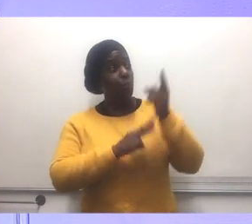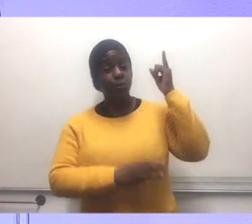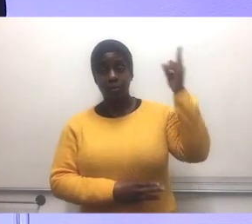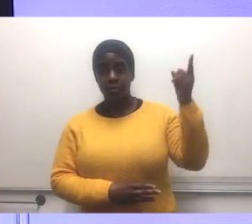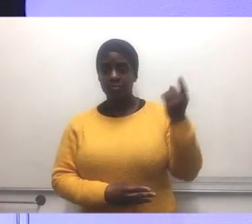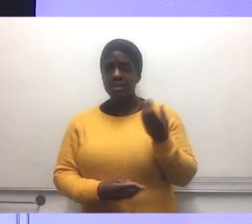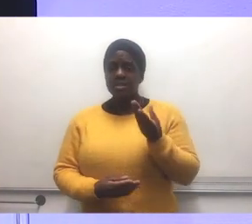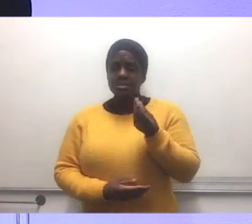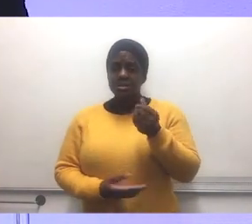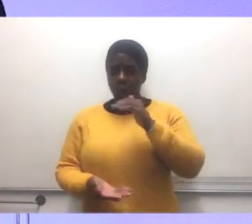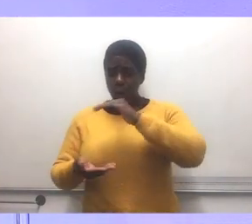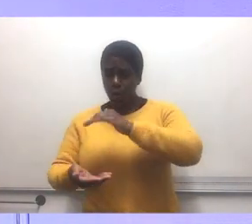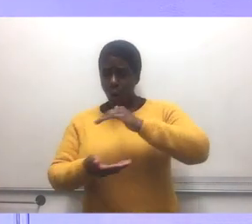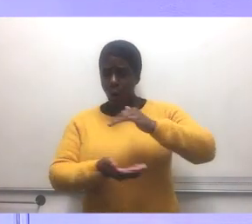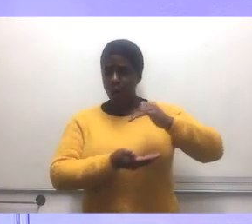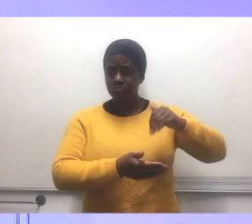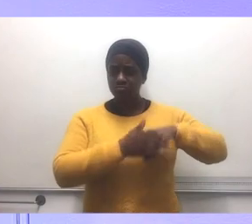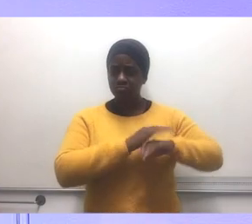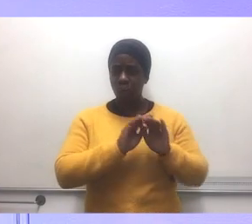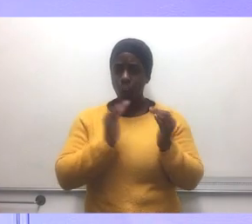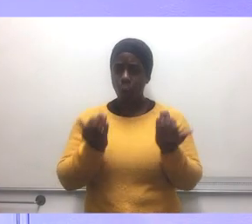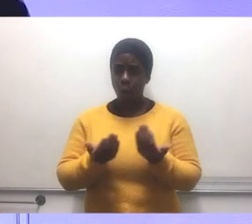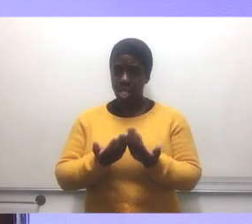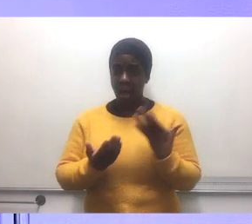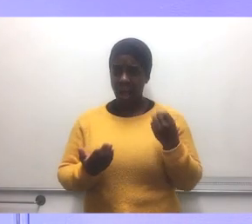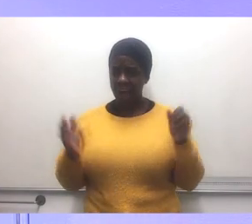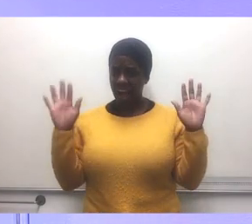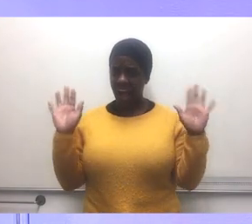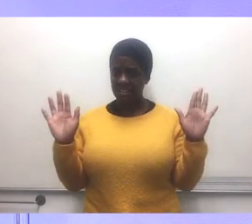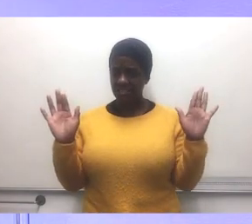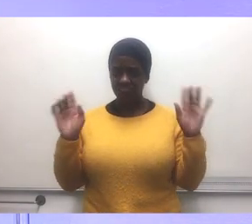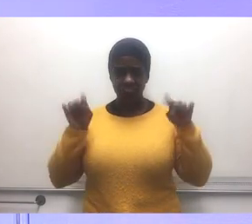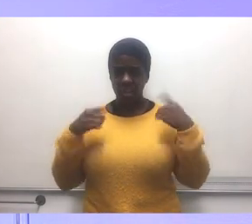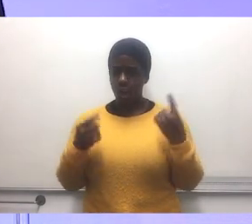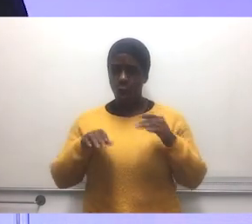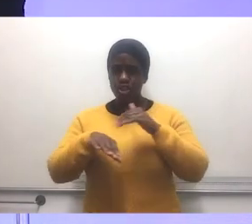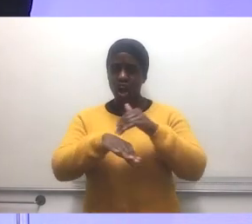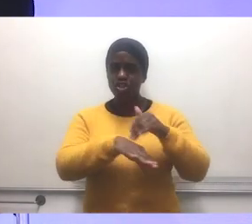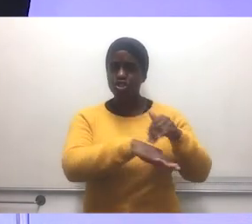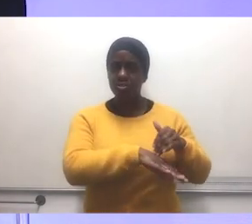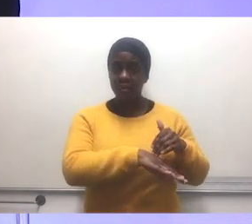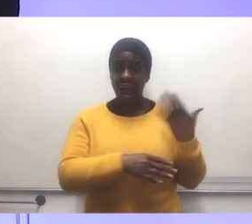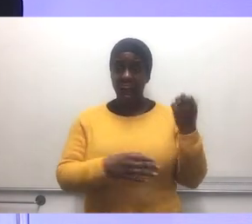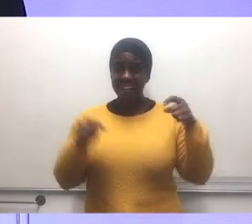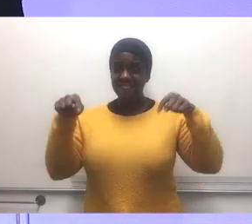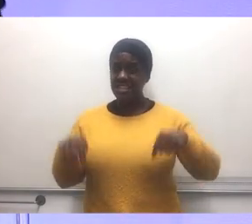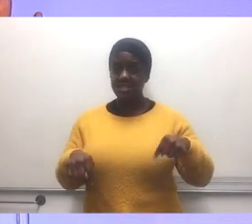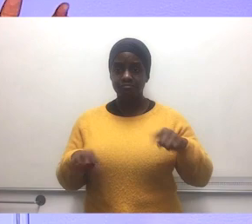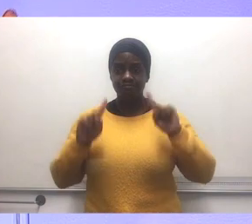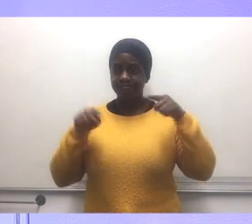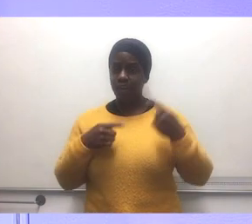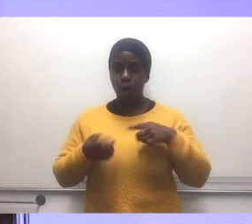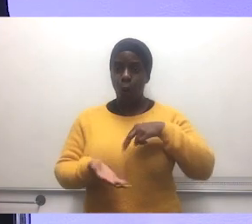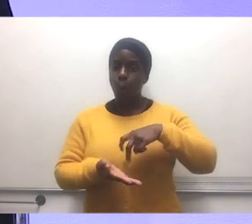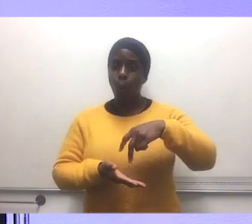gods in this world, they have hands, but they cannot touch. They have feet, and they